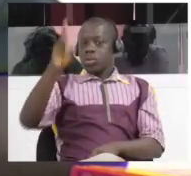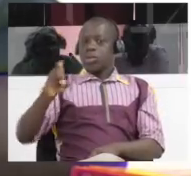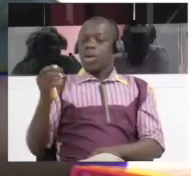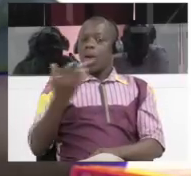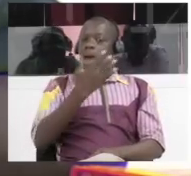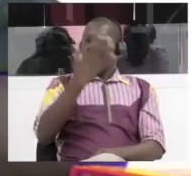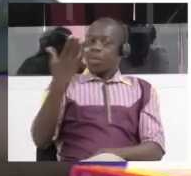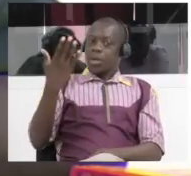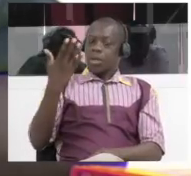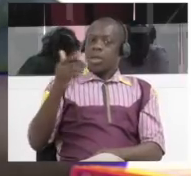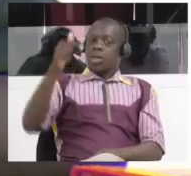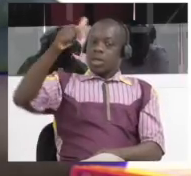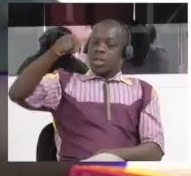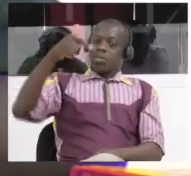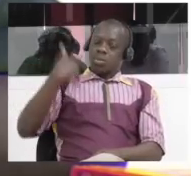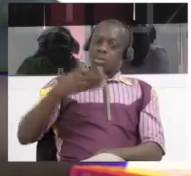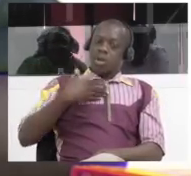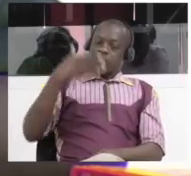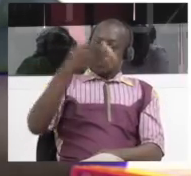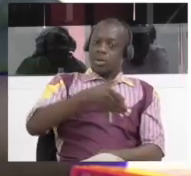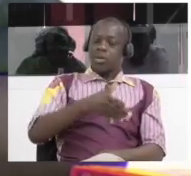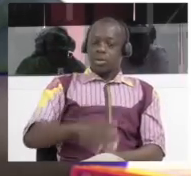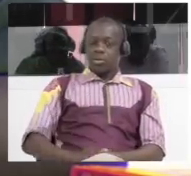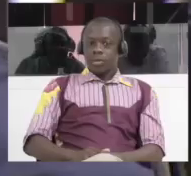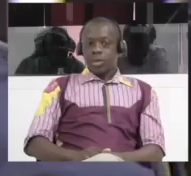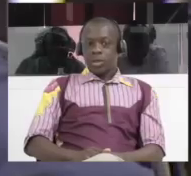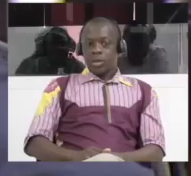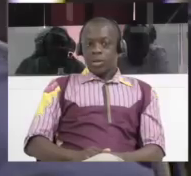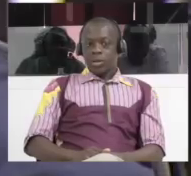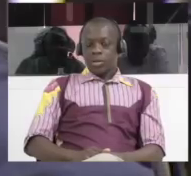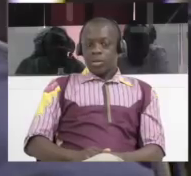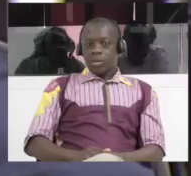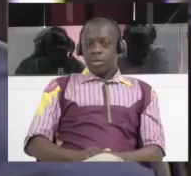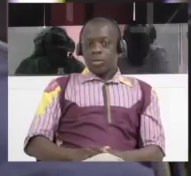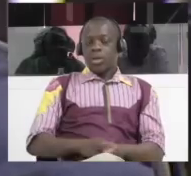the Nigerians? I think the records are there.